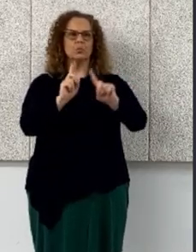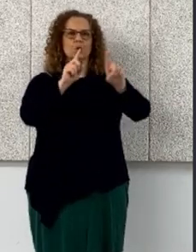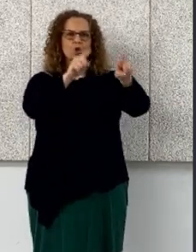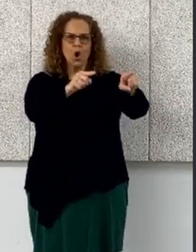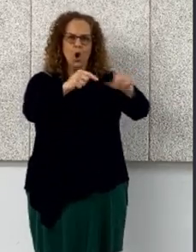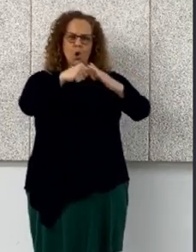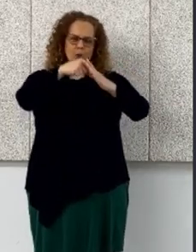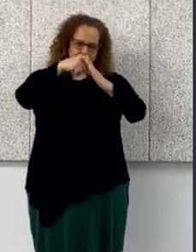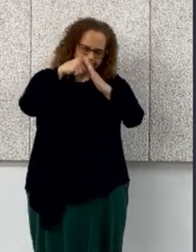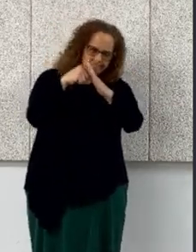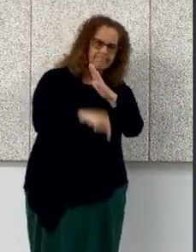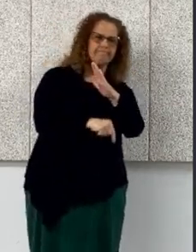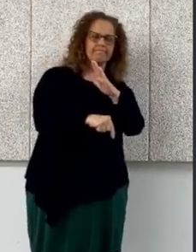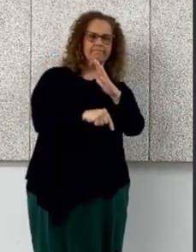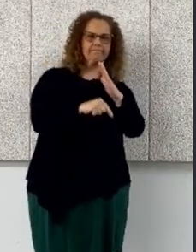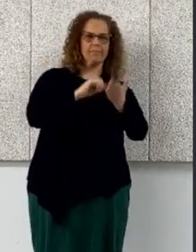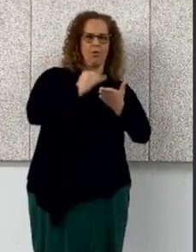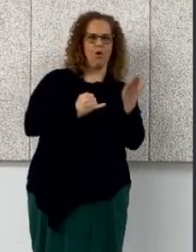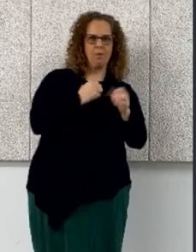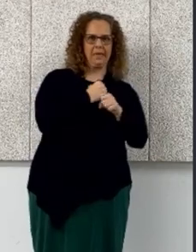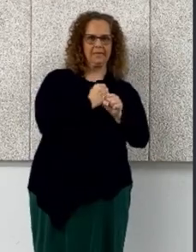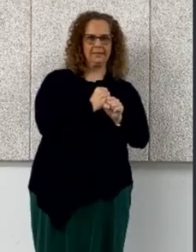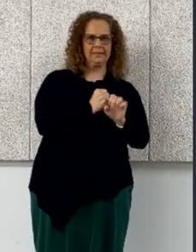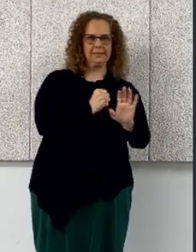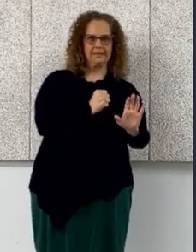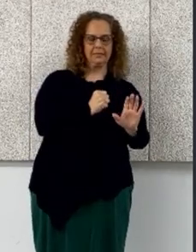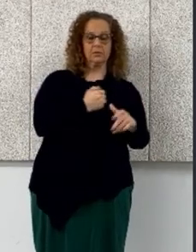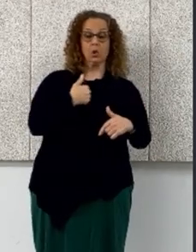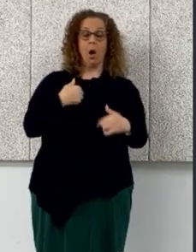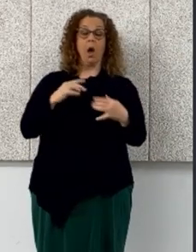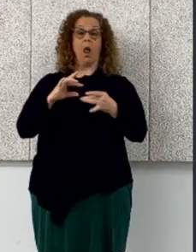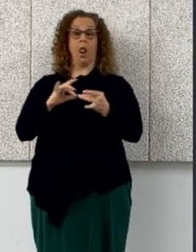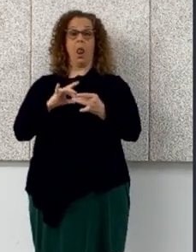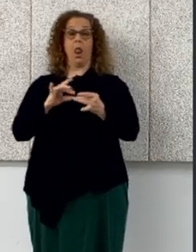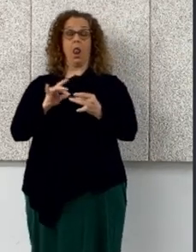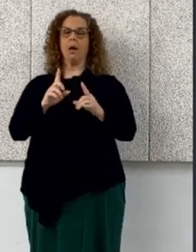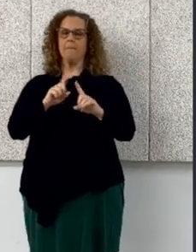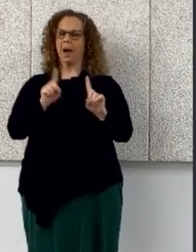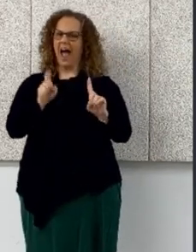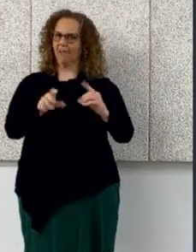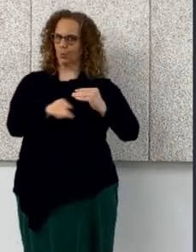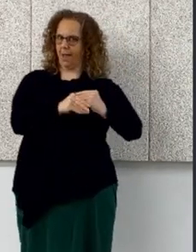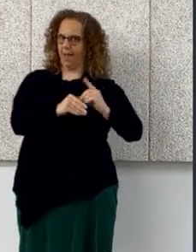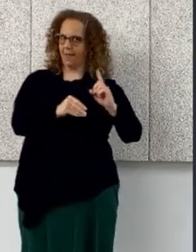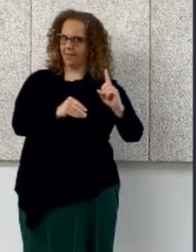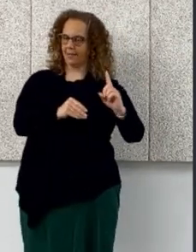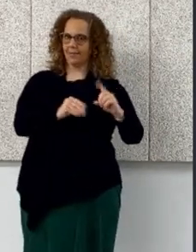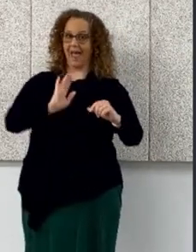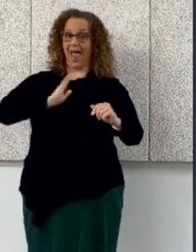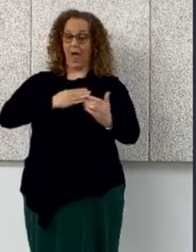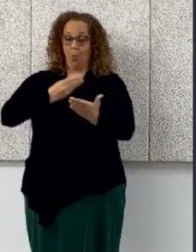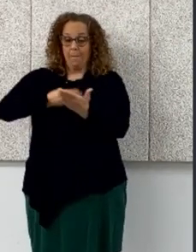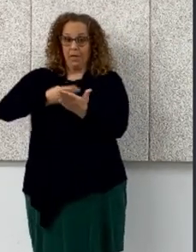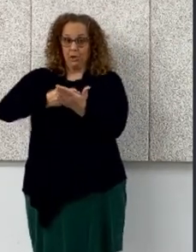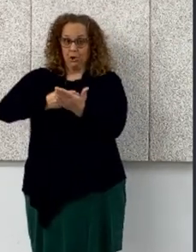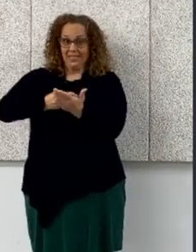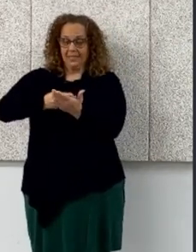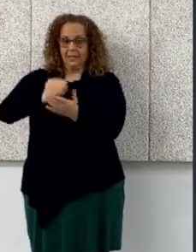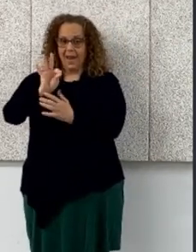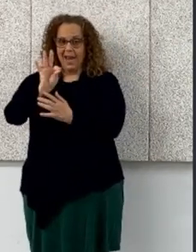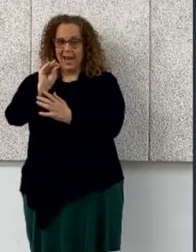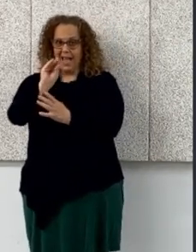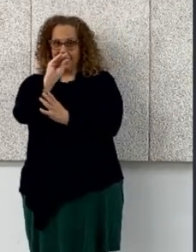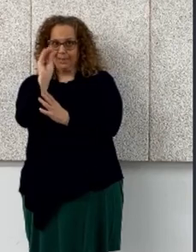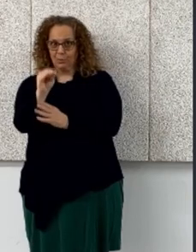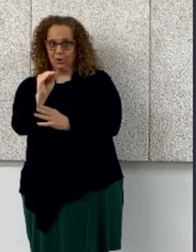deep with their craft. Now, I'm saying all of this, but it feels important to say our budget is 90%